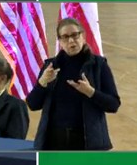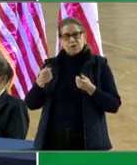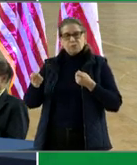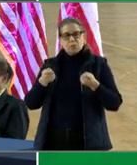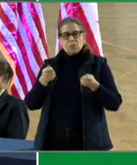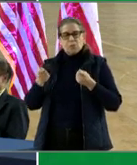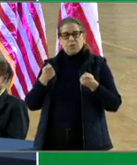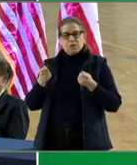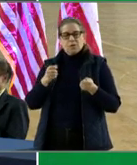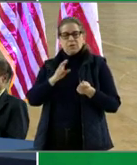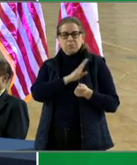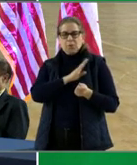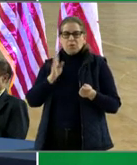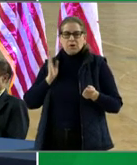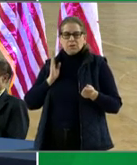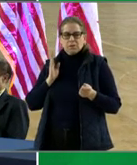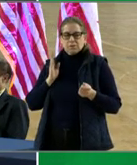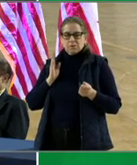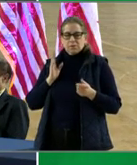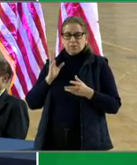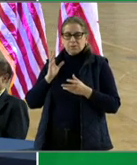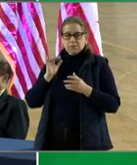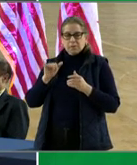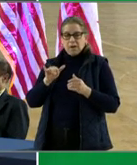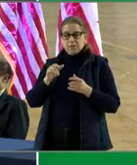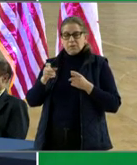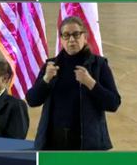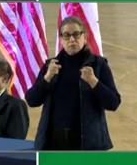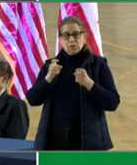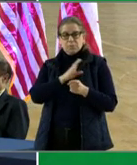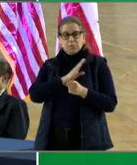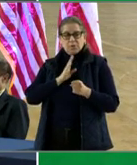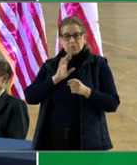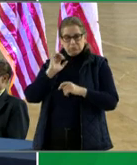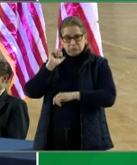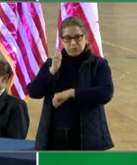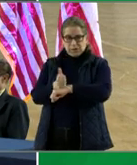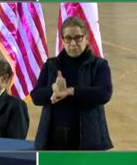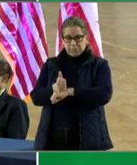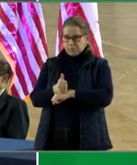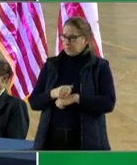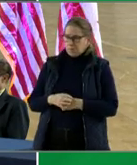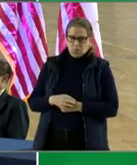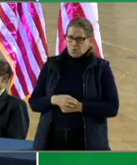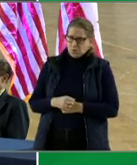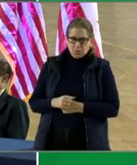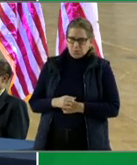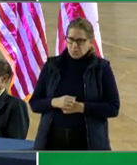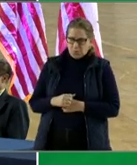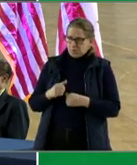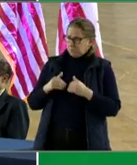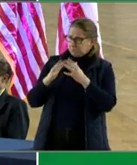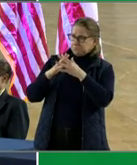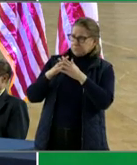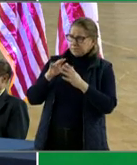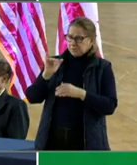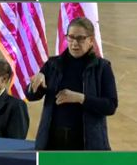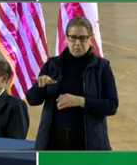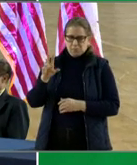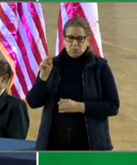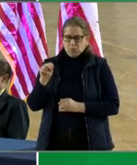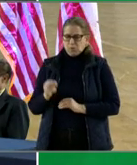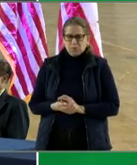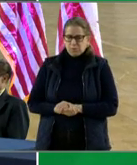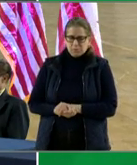or politically that a control board can be appointed? I can deny that. That is not true. And we are